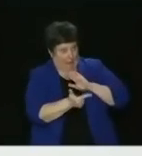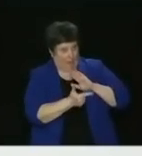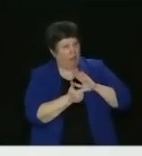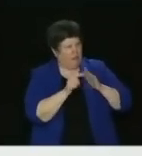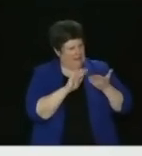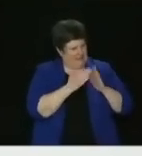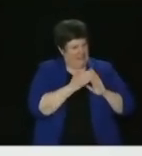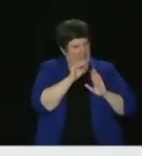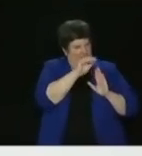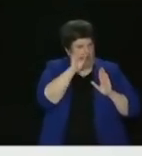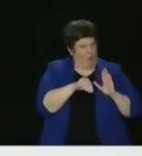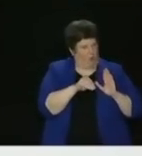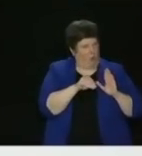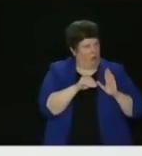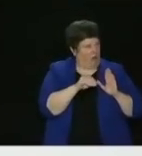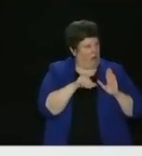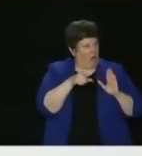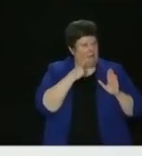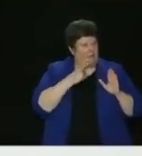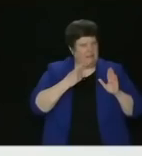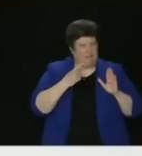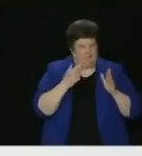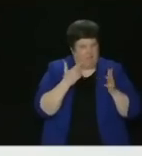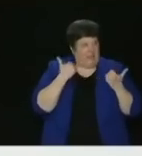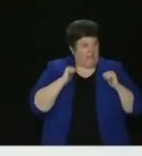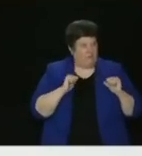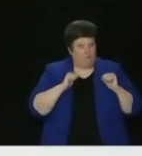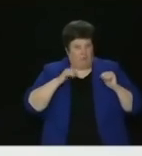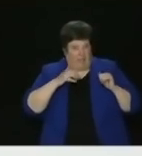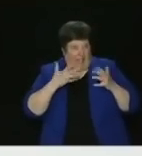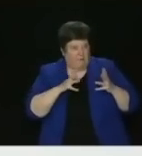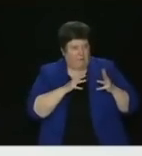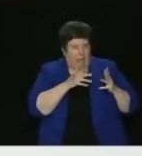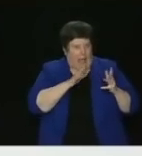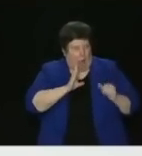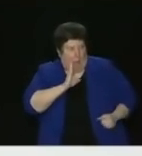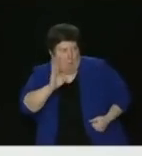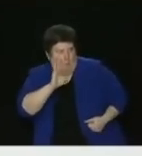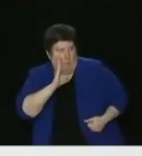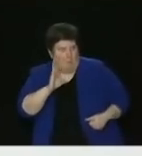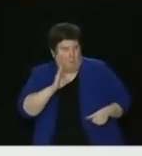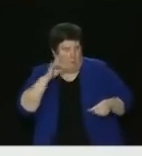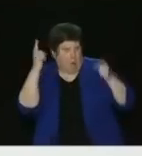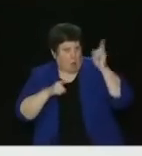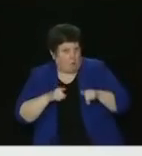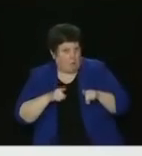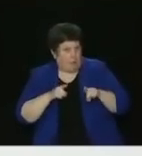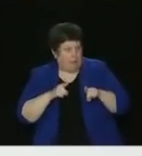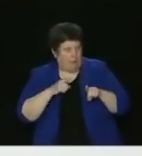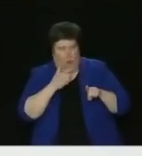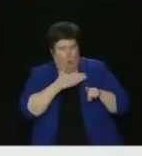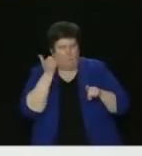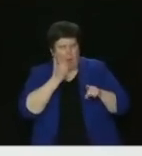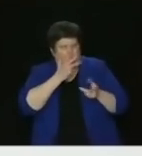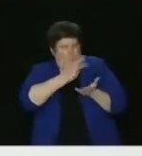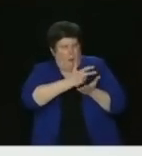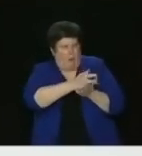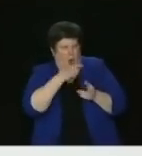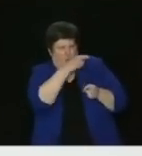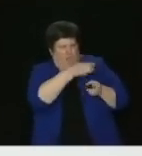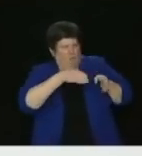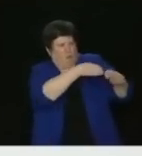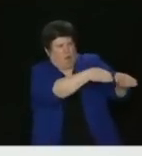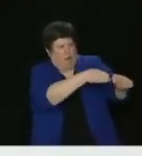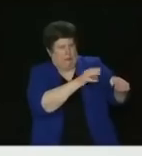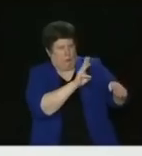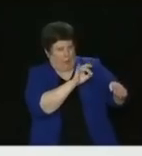these legal blockades. Don't you find that problematic, that they have cut a deal to put more trucks directly in front of Parliament Hill?